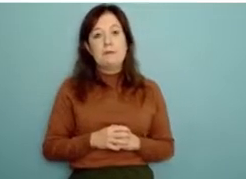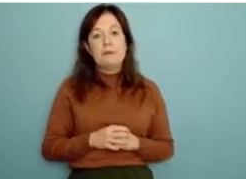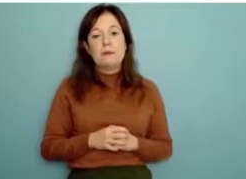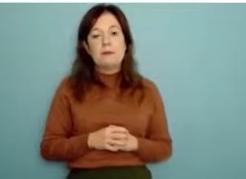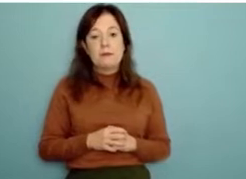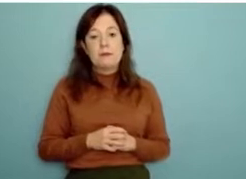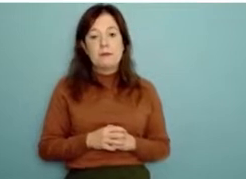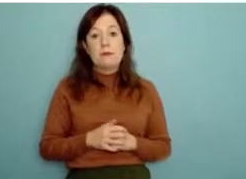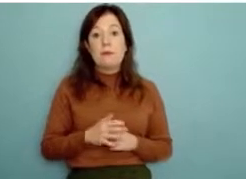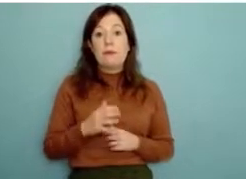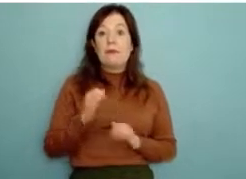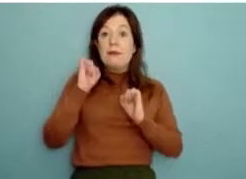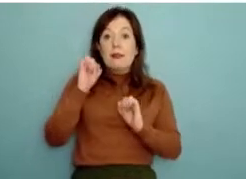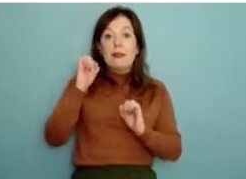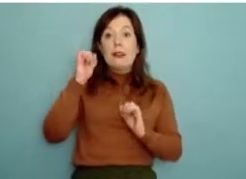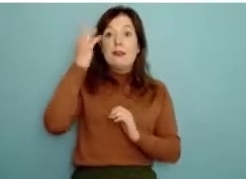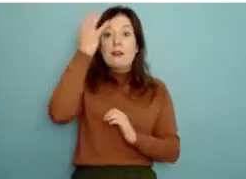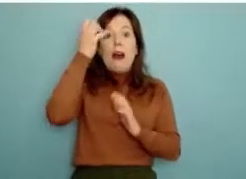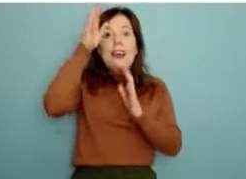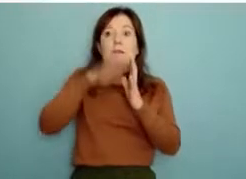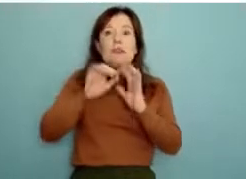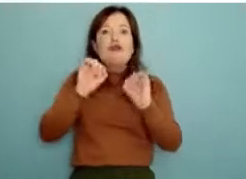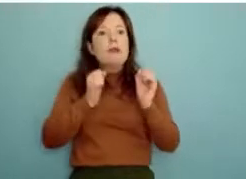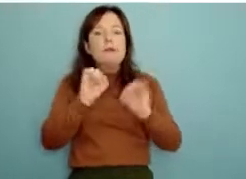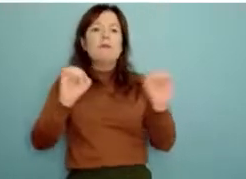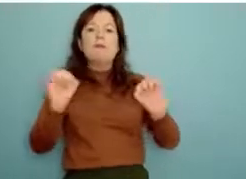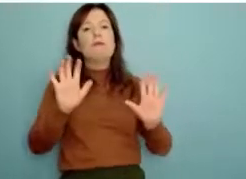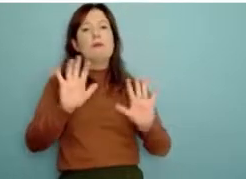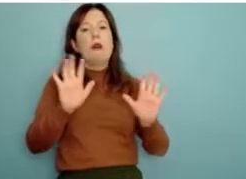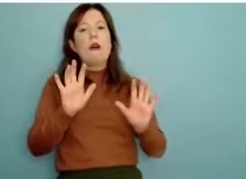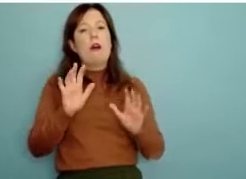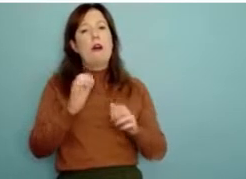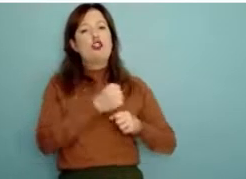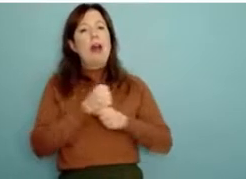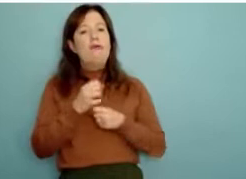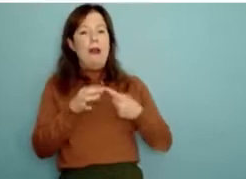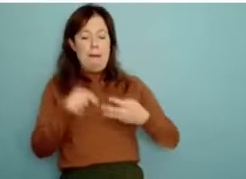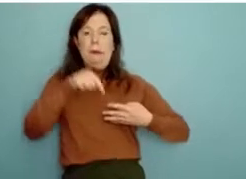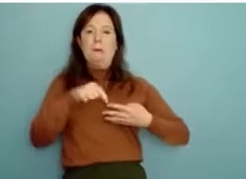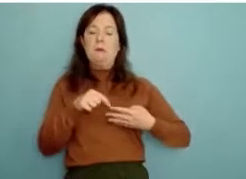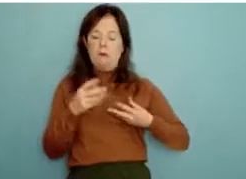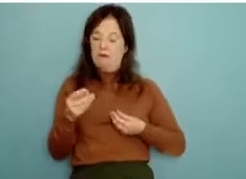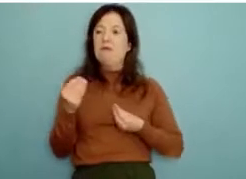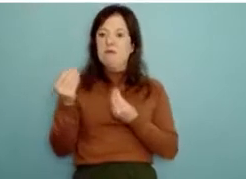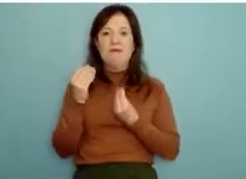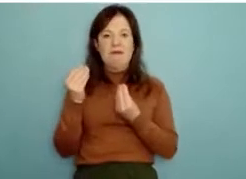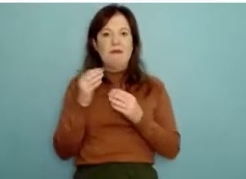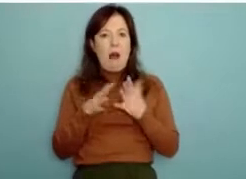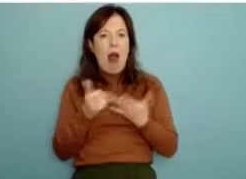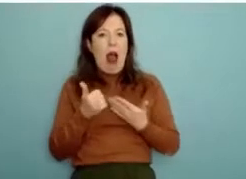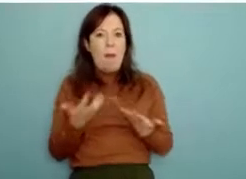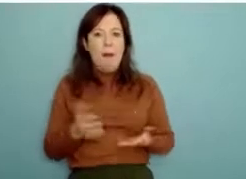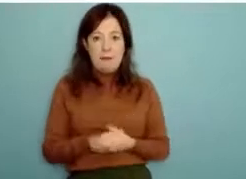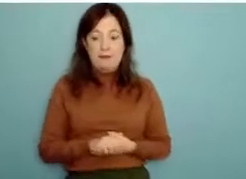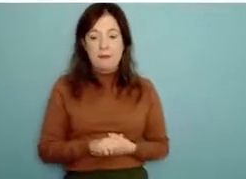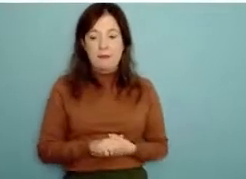psychotic experiences, however. It was more of those general symptoms. But again, just to keep that in mind. If